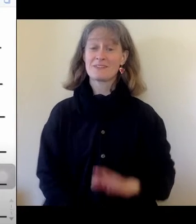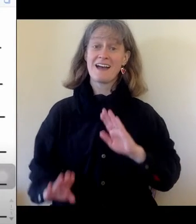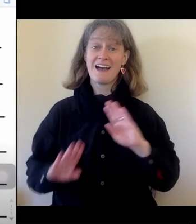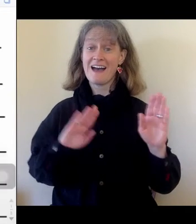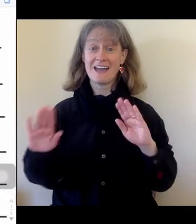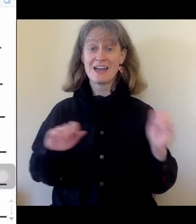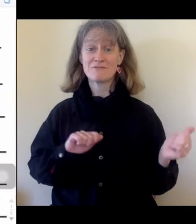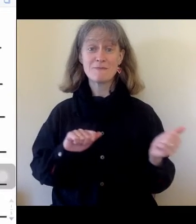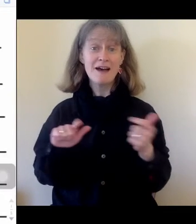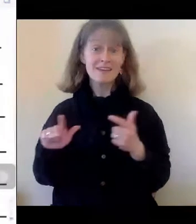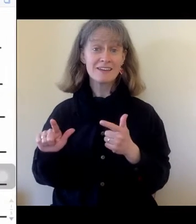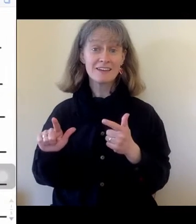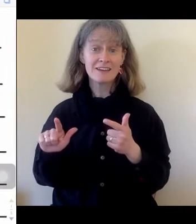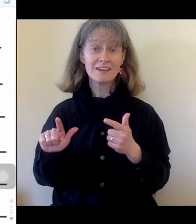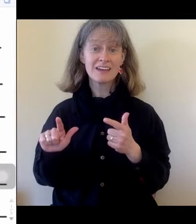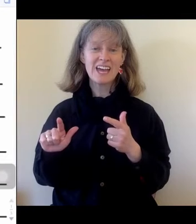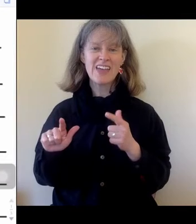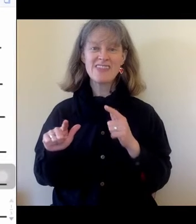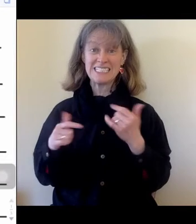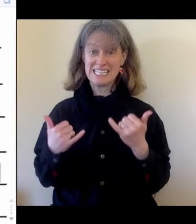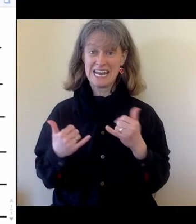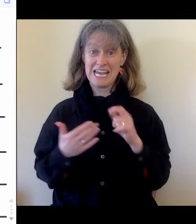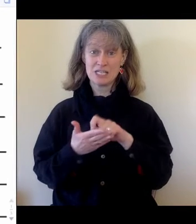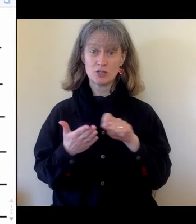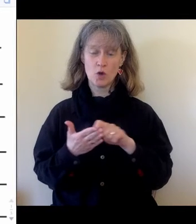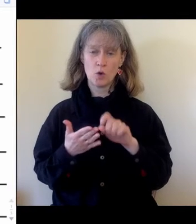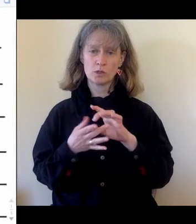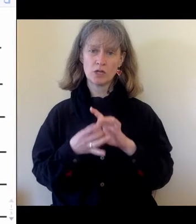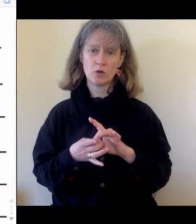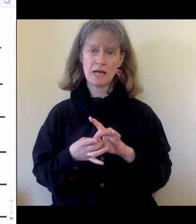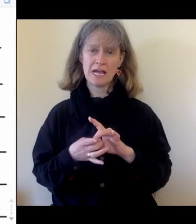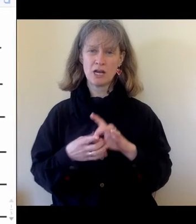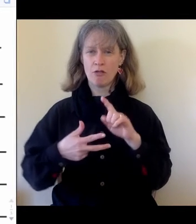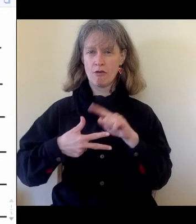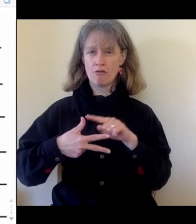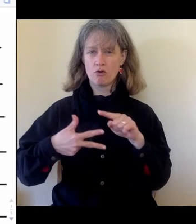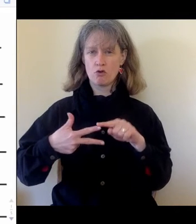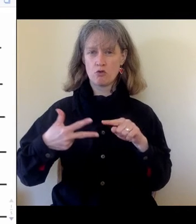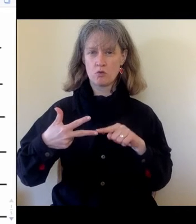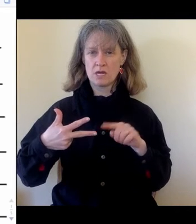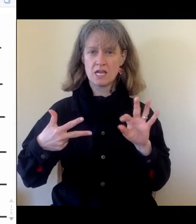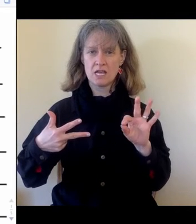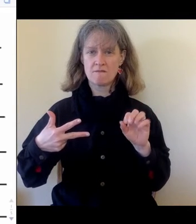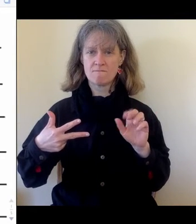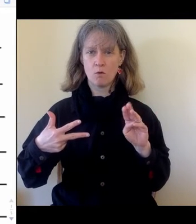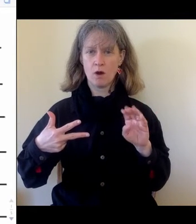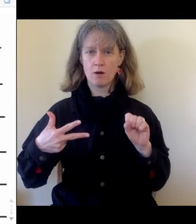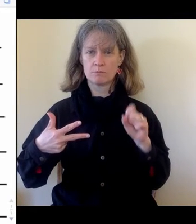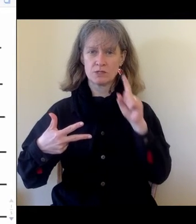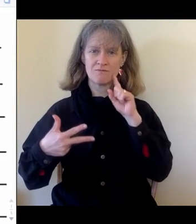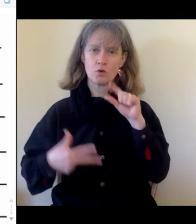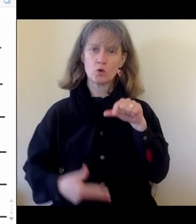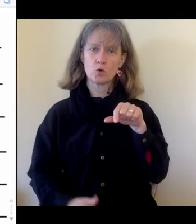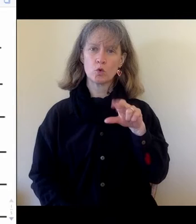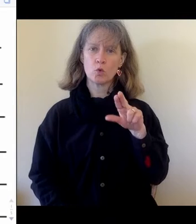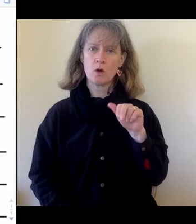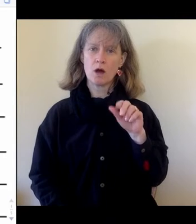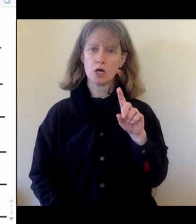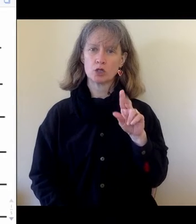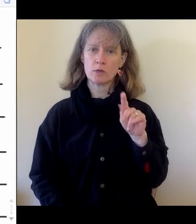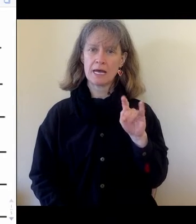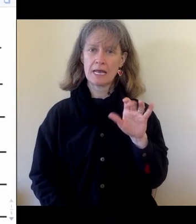everybody. These notes are on the 3 forms of a quadratic